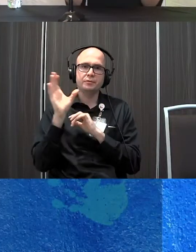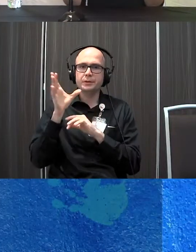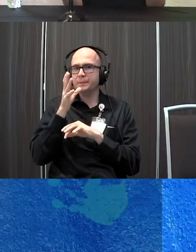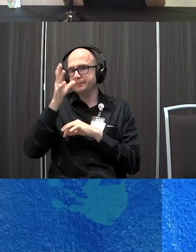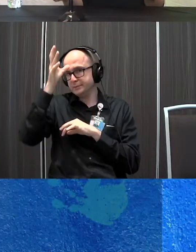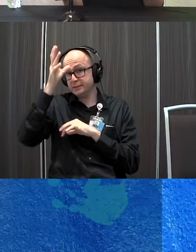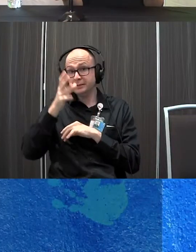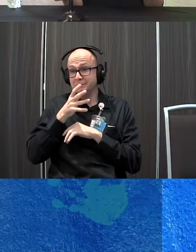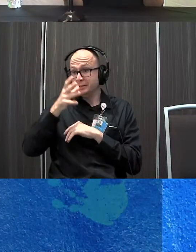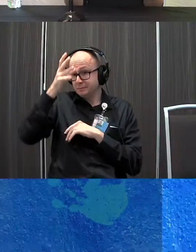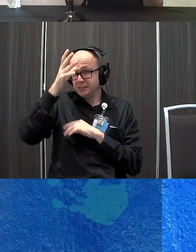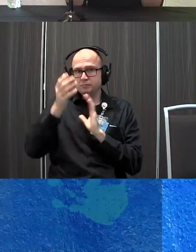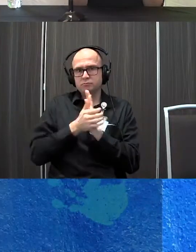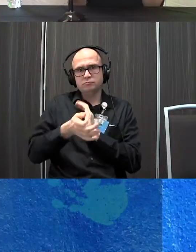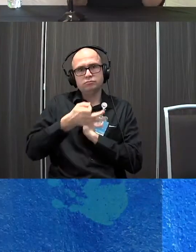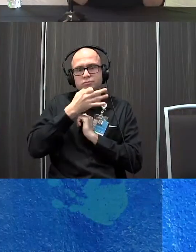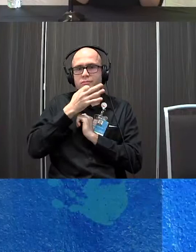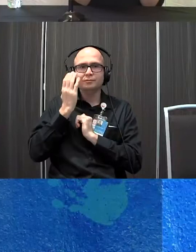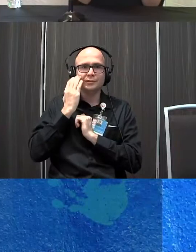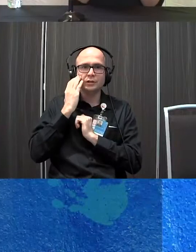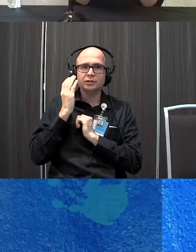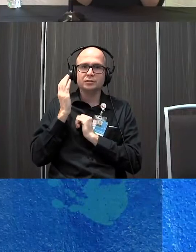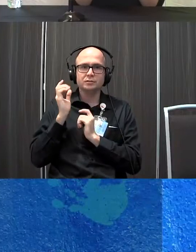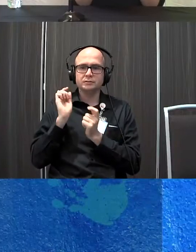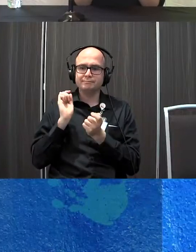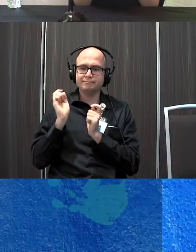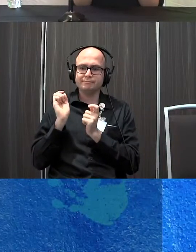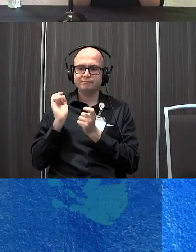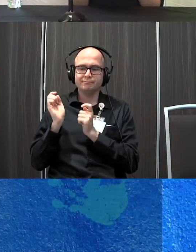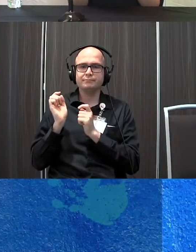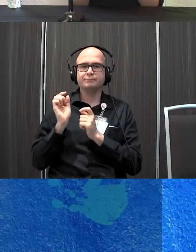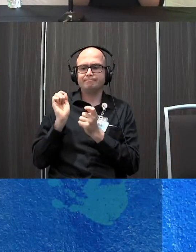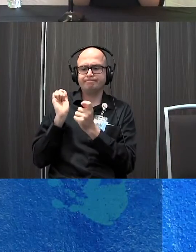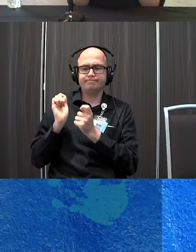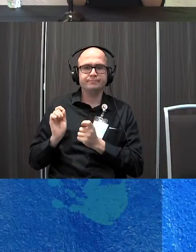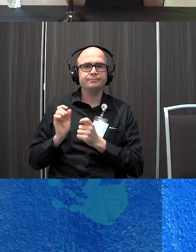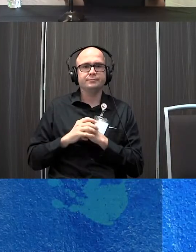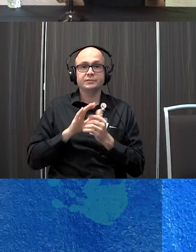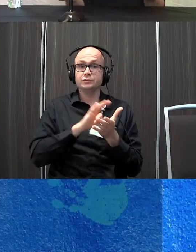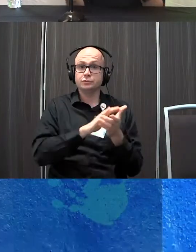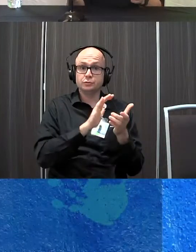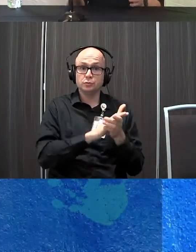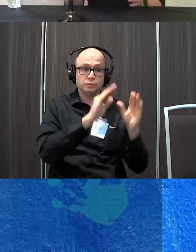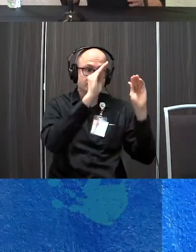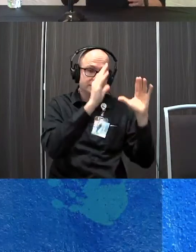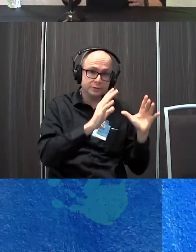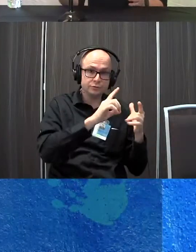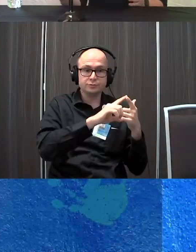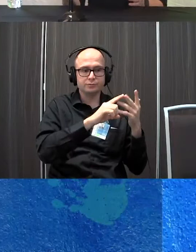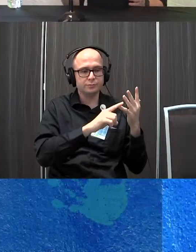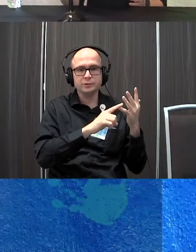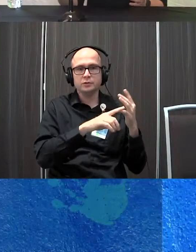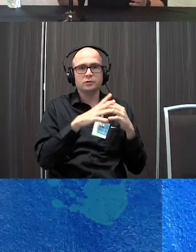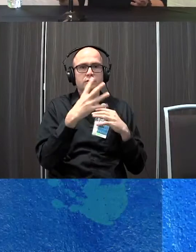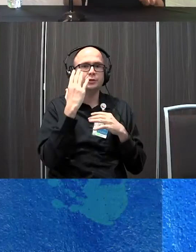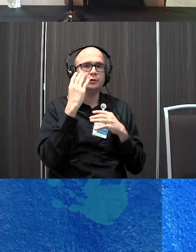because parents are going to be really good at figuring out those really minute details, but like school professionals or outside providers